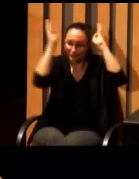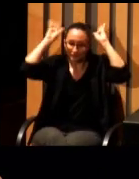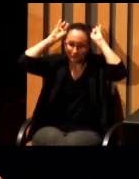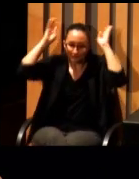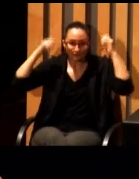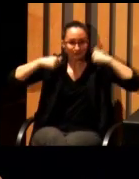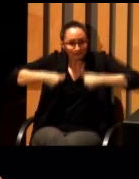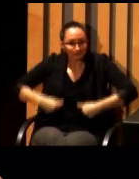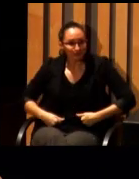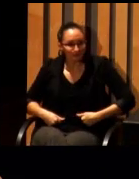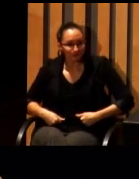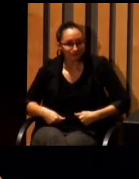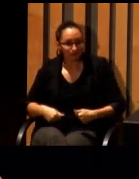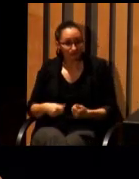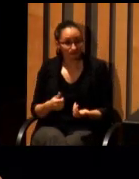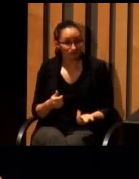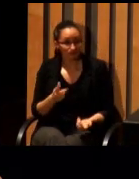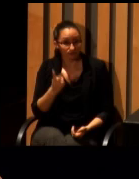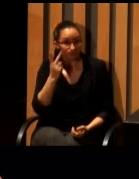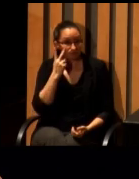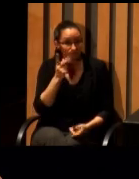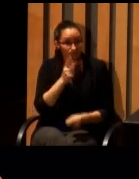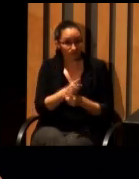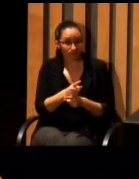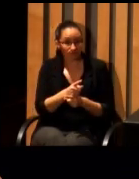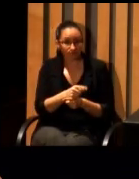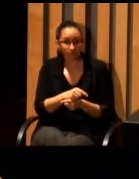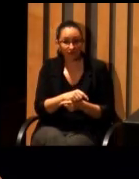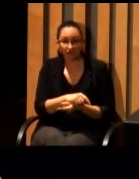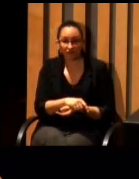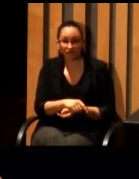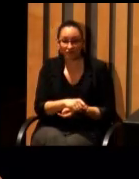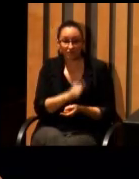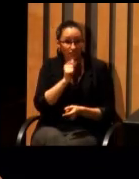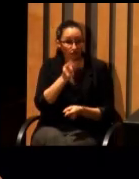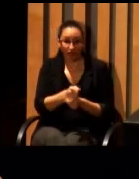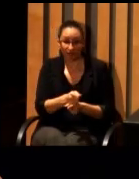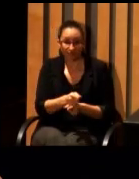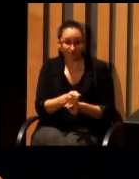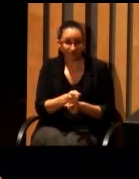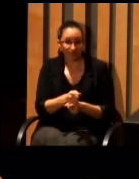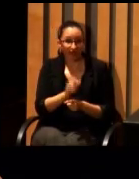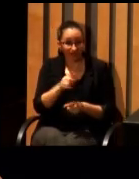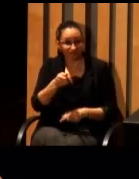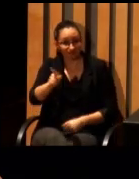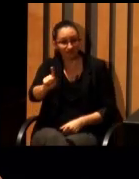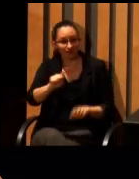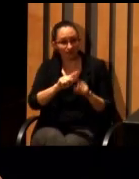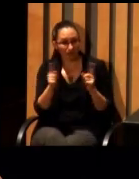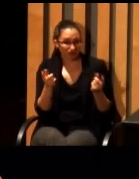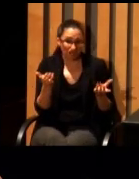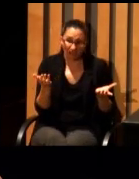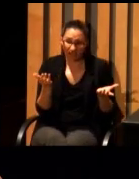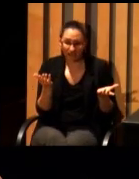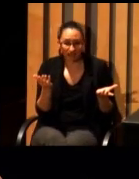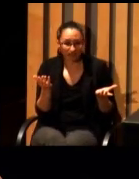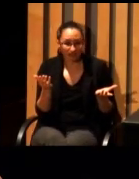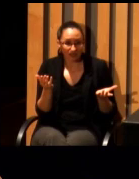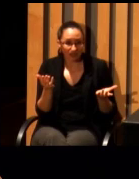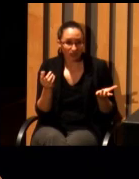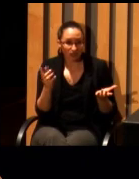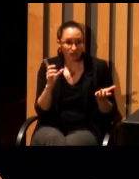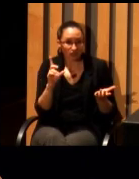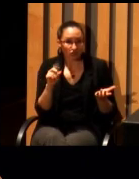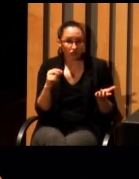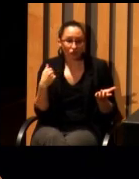faux regalia as you do with the Washington football team. It's not right. It's derogatory, but how much of a big deal do we make it? You know,